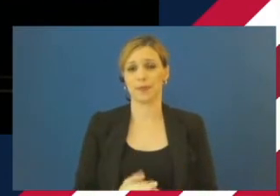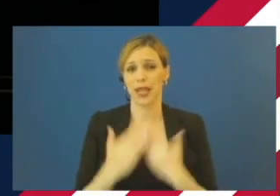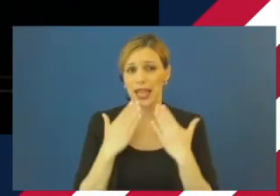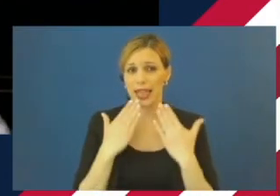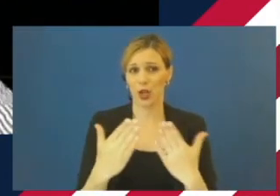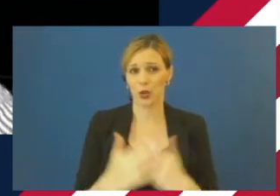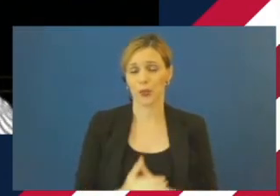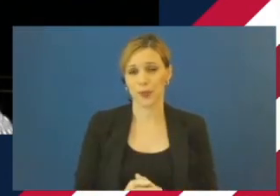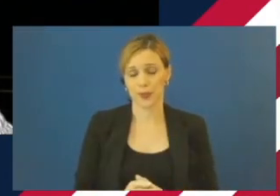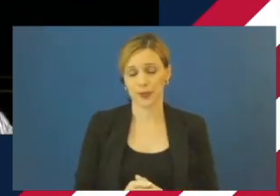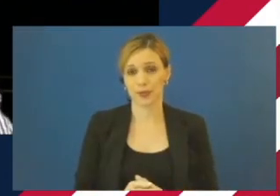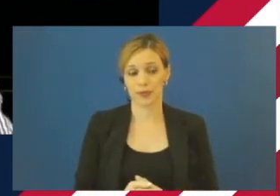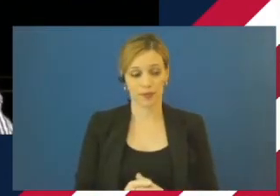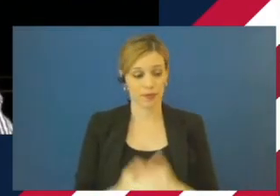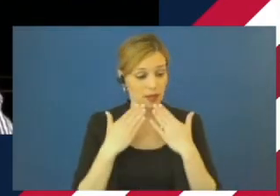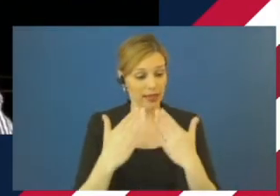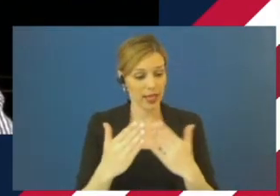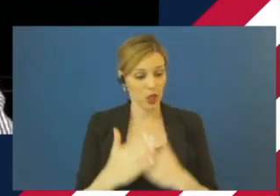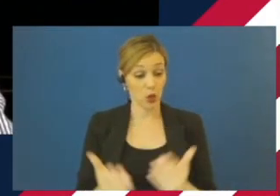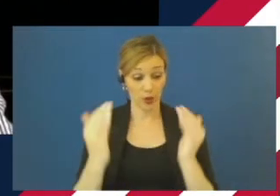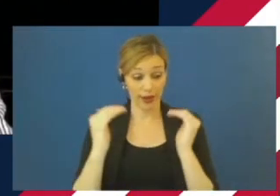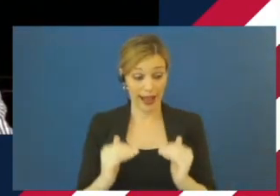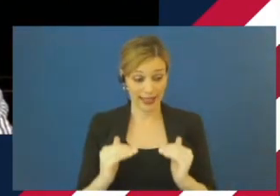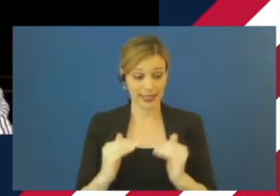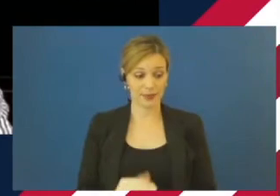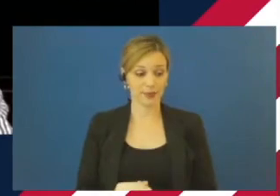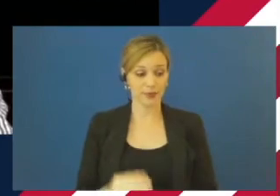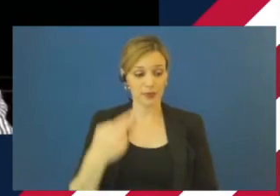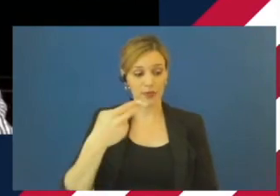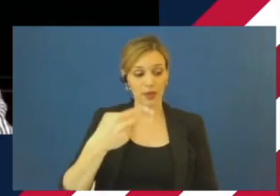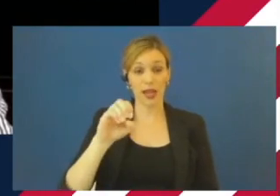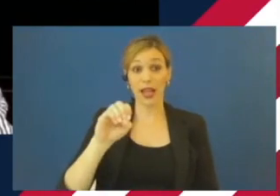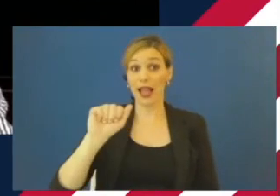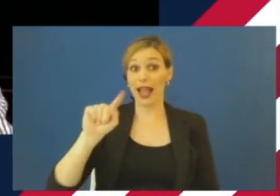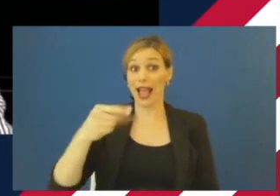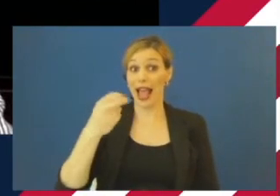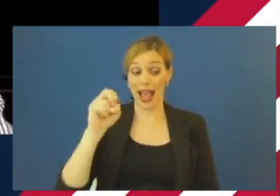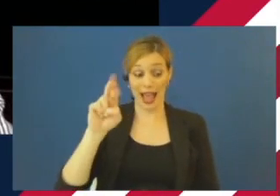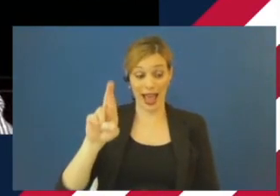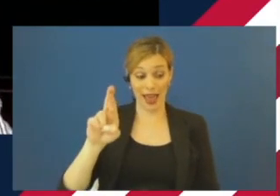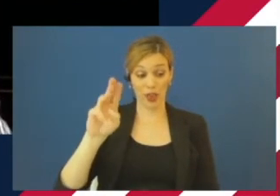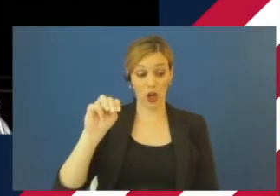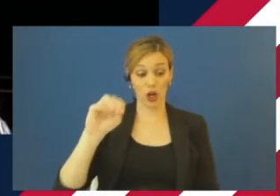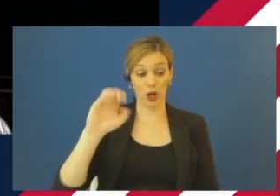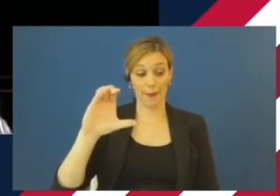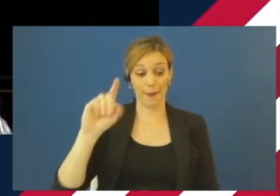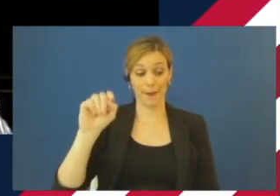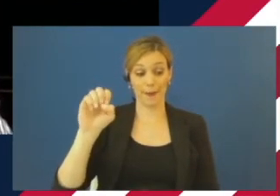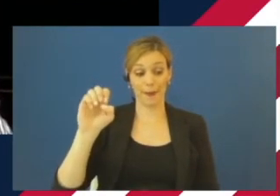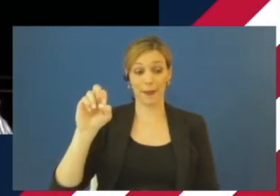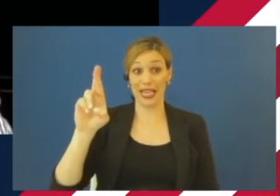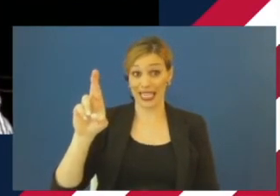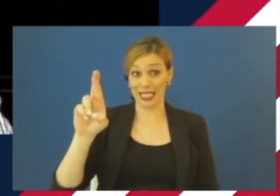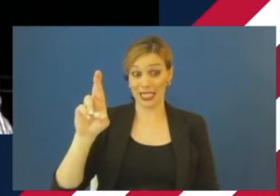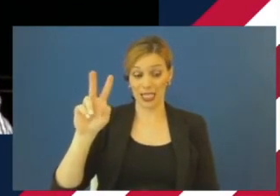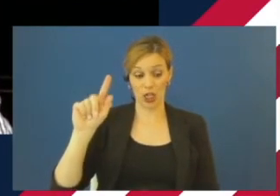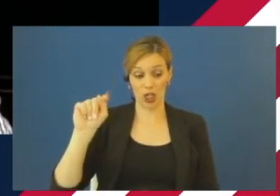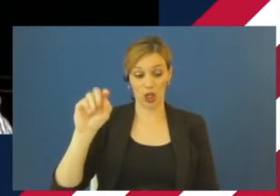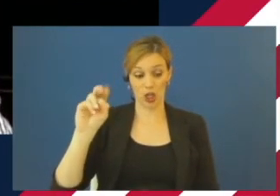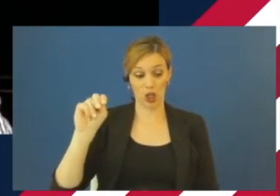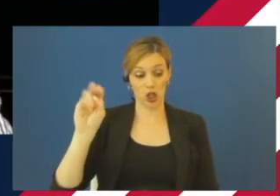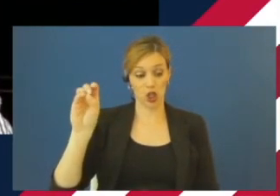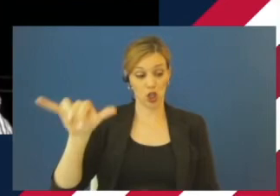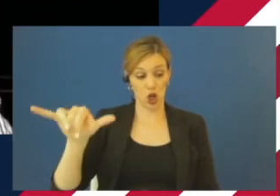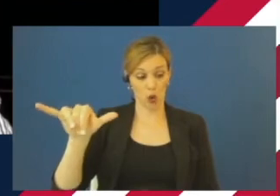All right, thank you. Next up, we have Heather McTier-Toney, who is the National Field Director of the